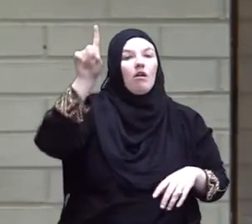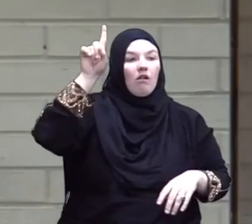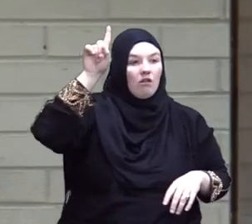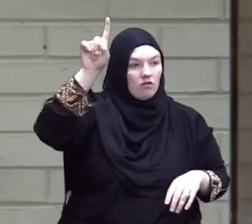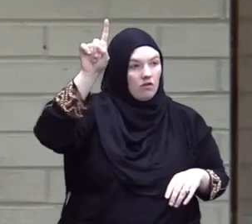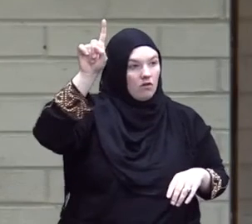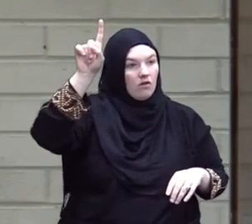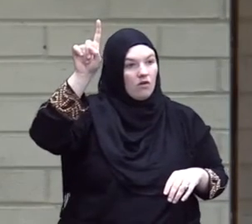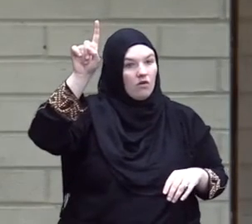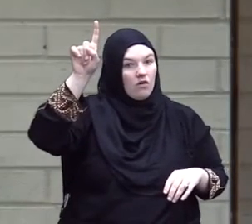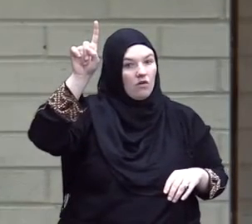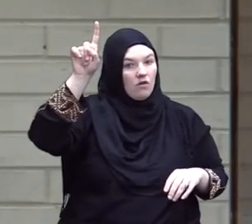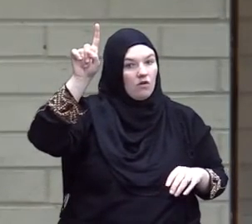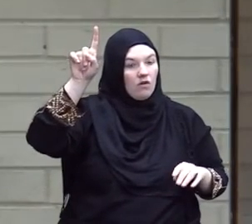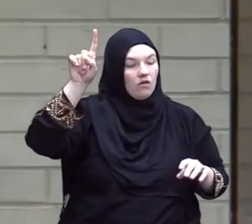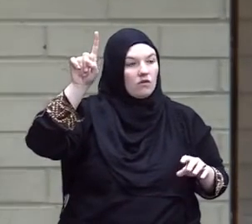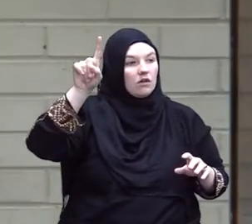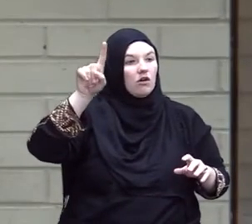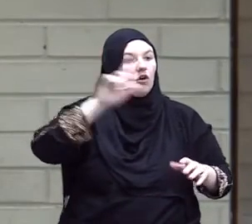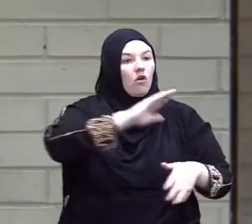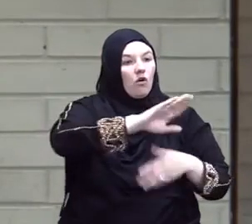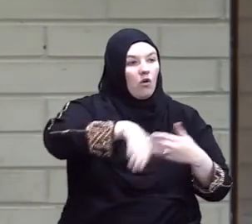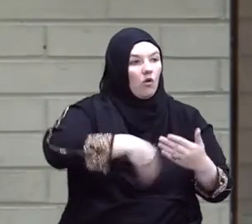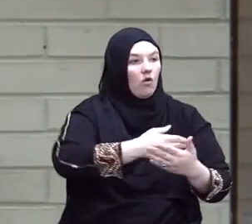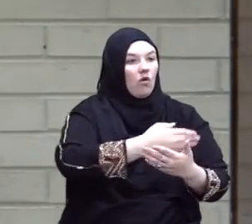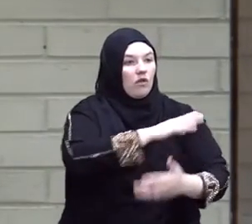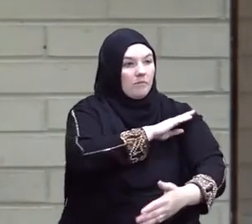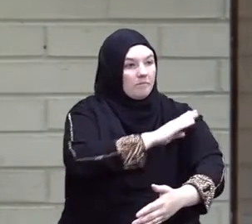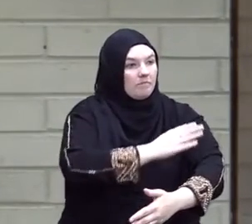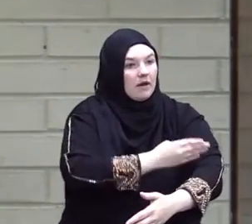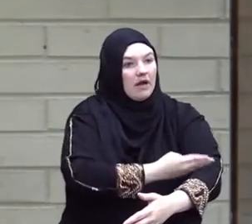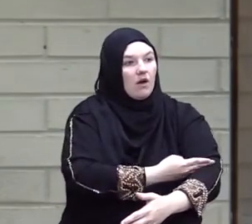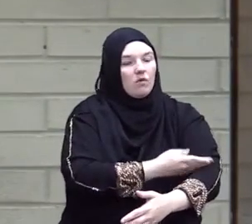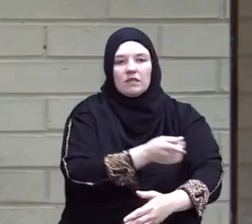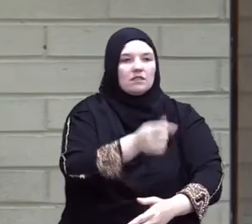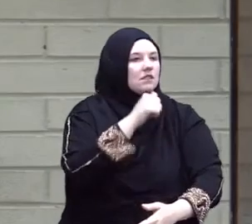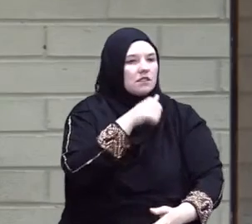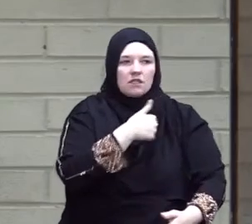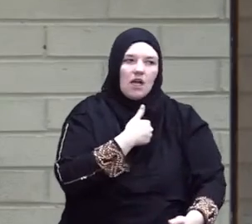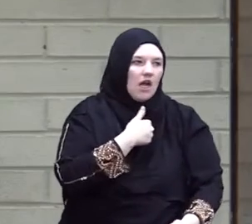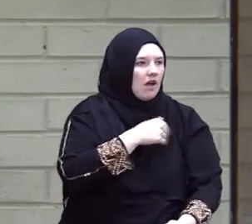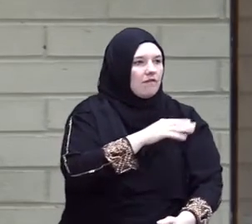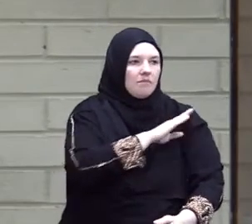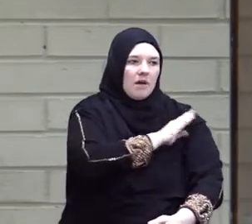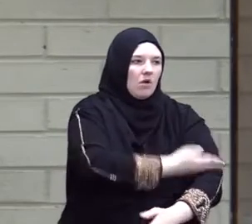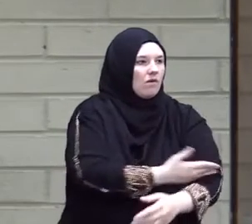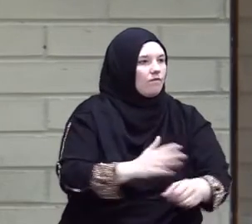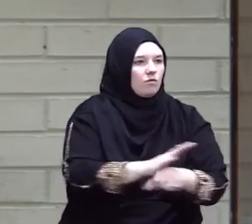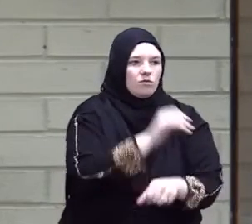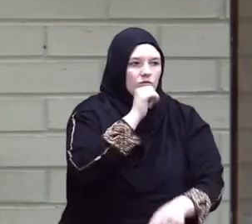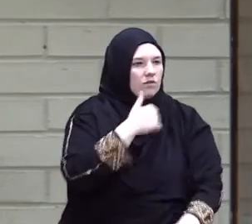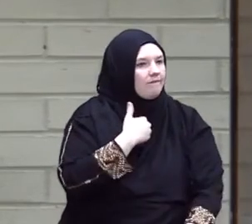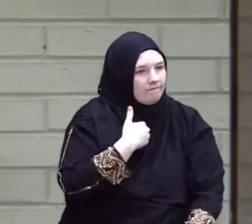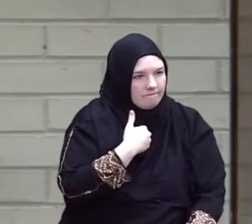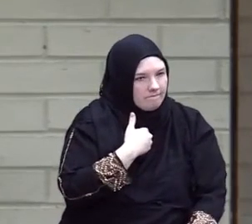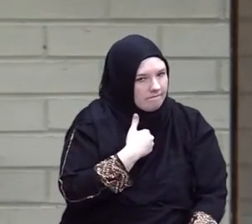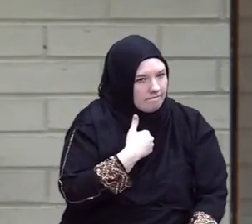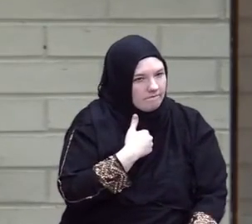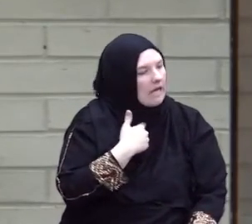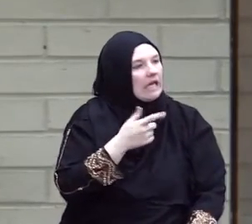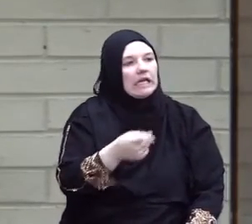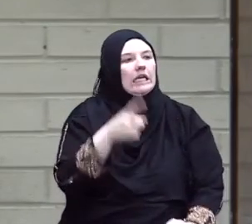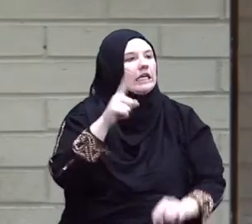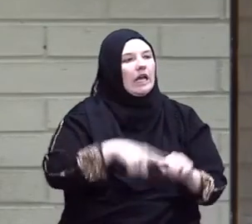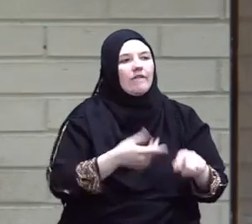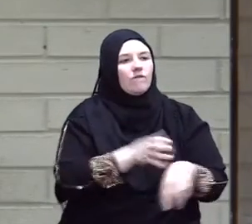took out all coercive power from him. He doesn't have coercive powers.